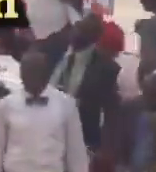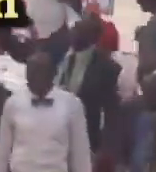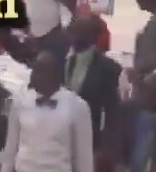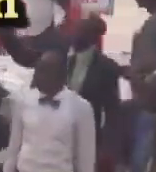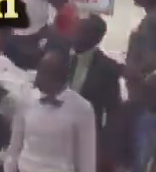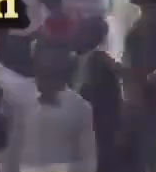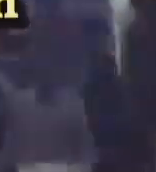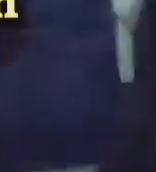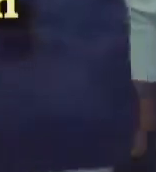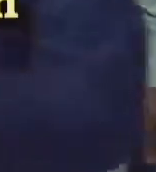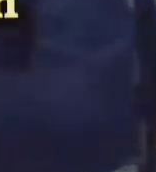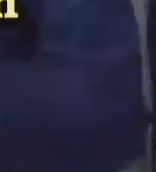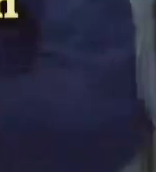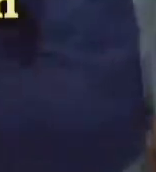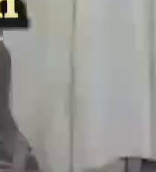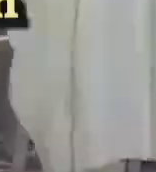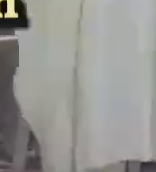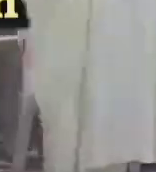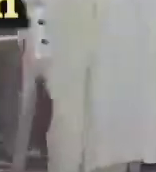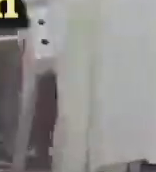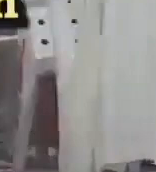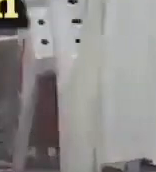your dirty hands off, Satan.